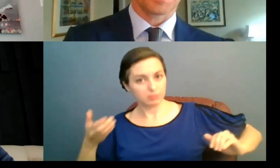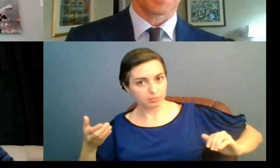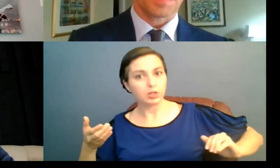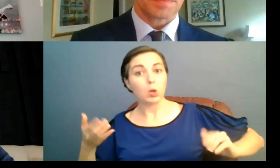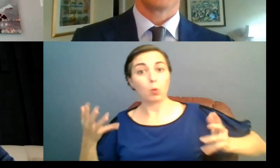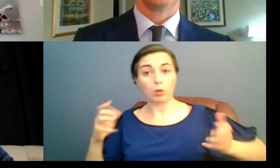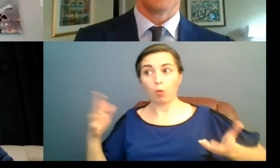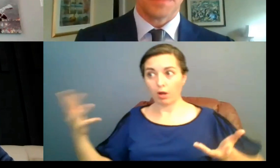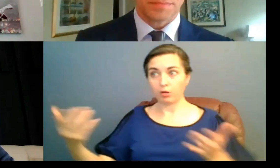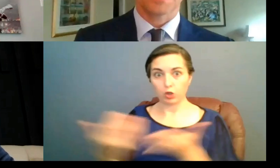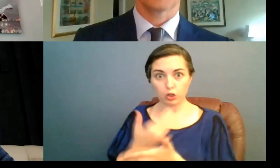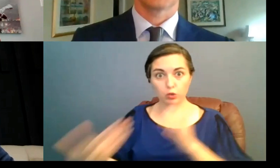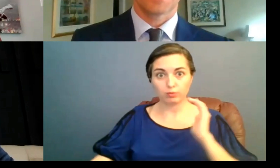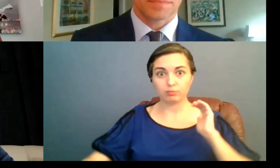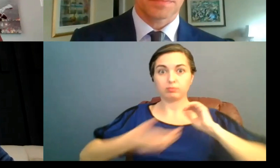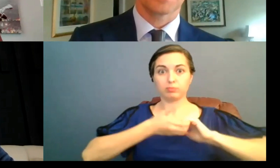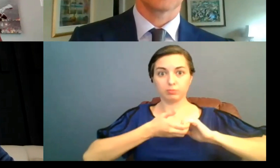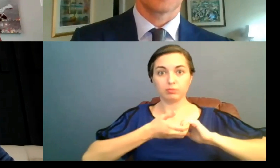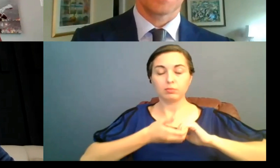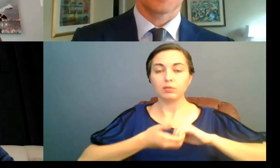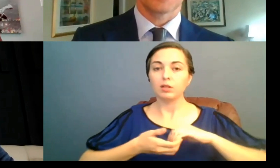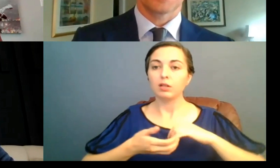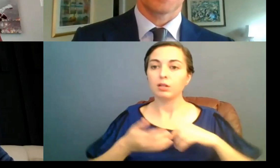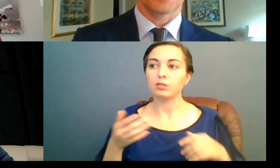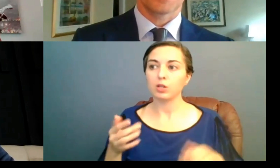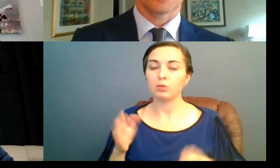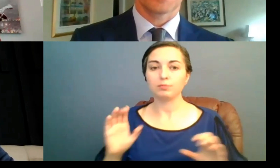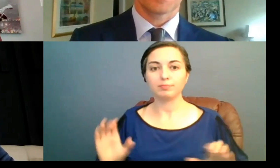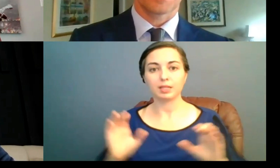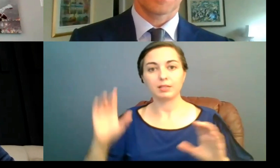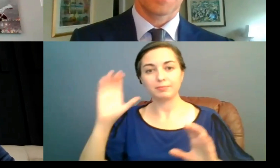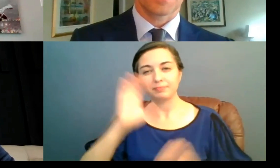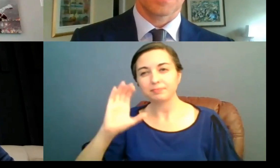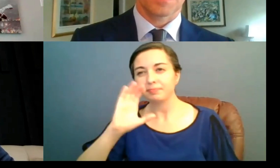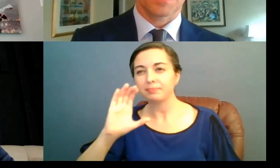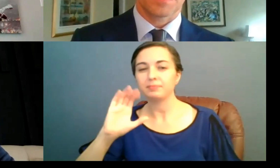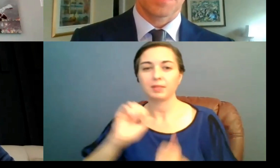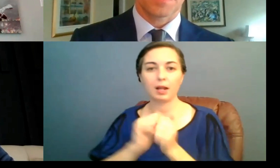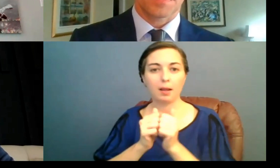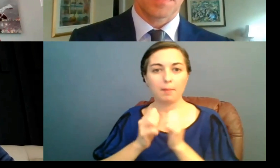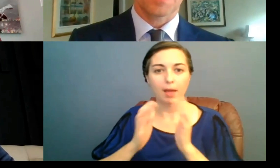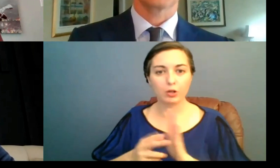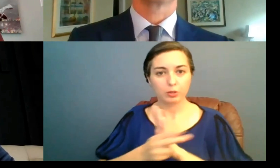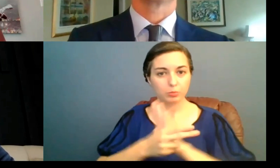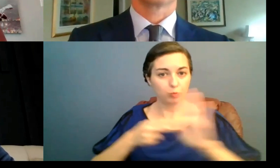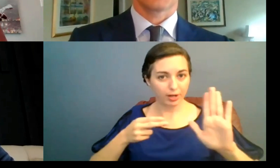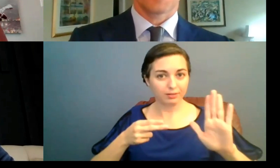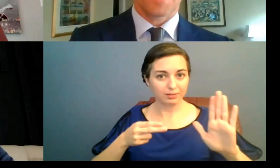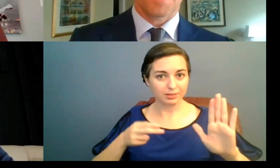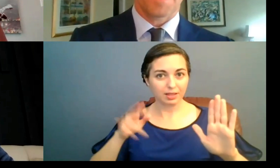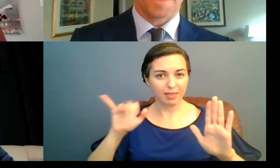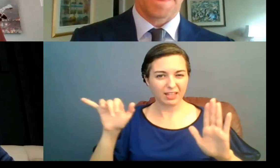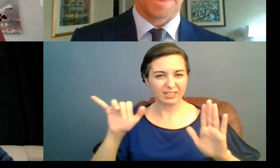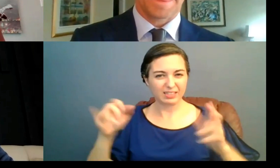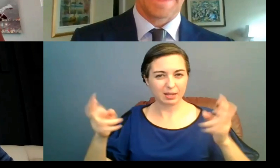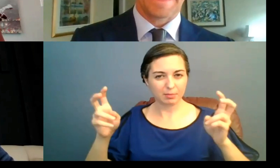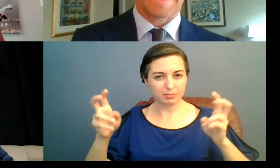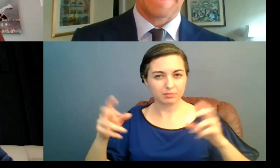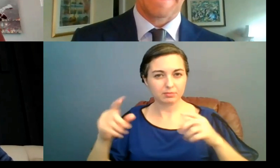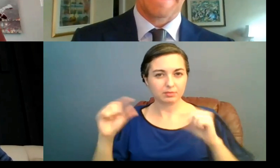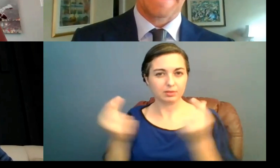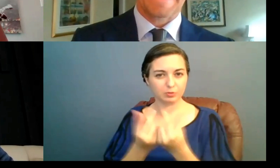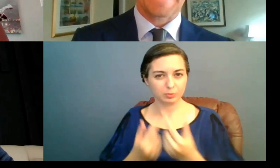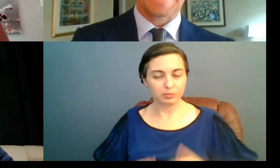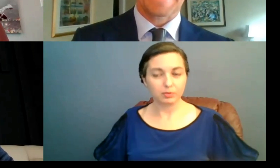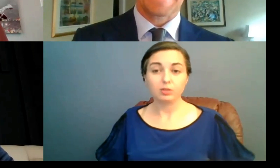that category. And we are actively seeking out competitor brands in that category. So yes, sometimes there are